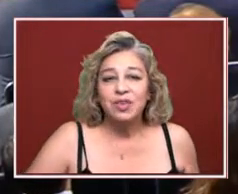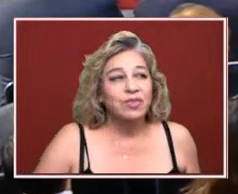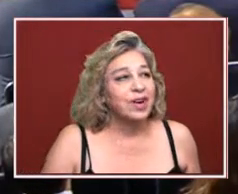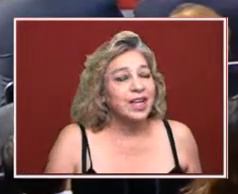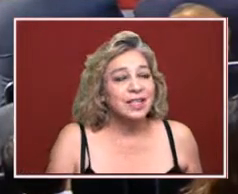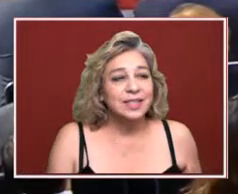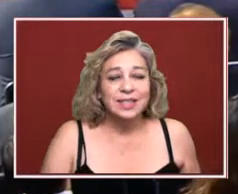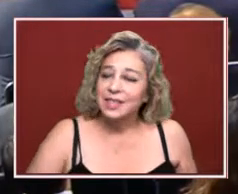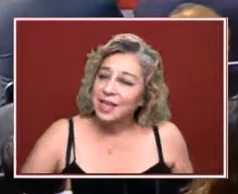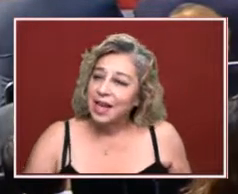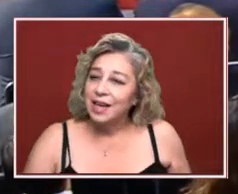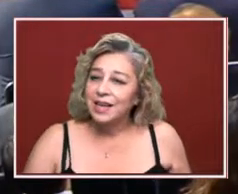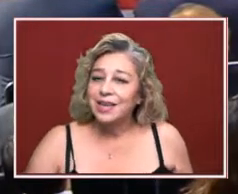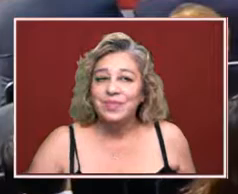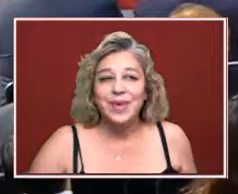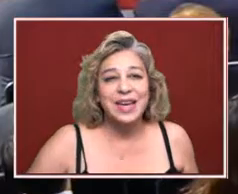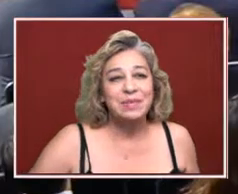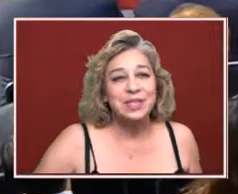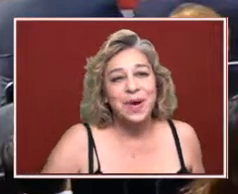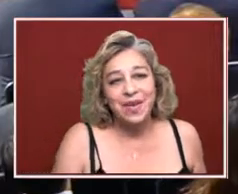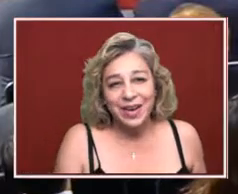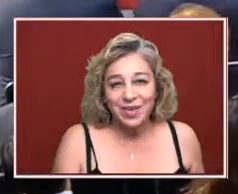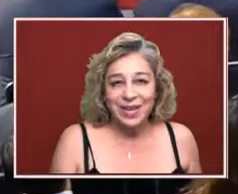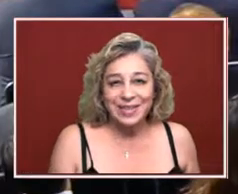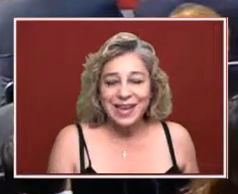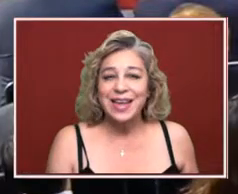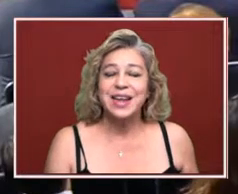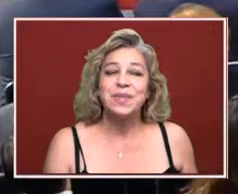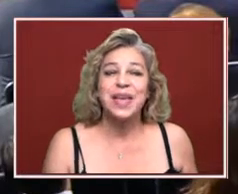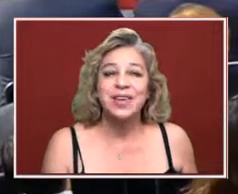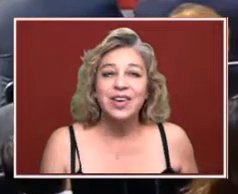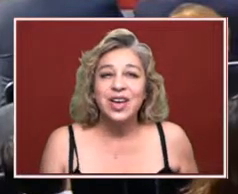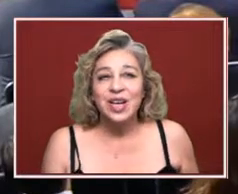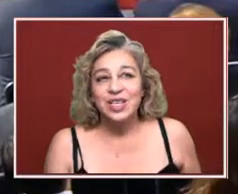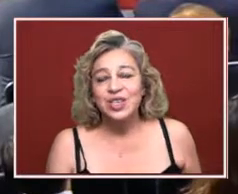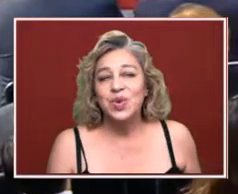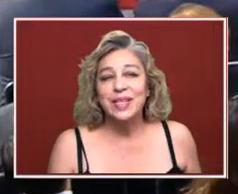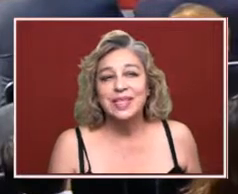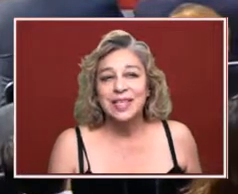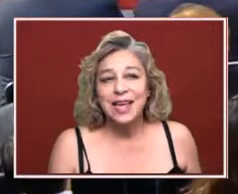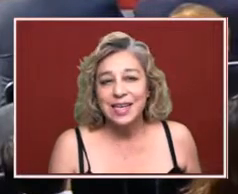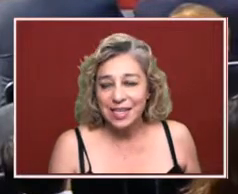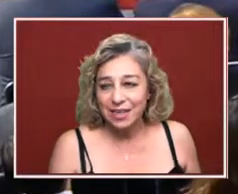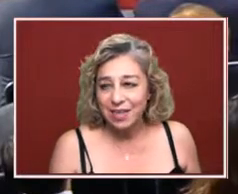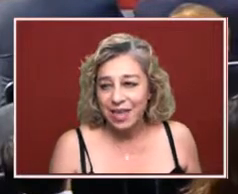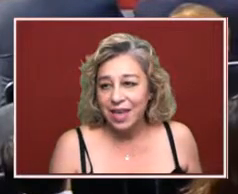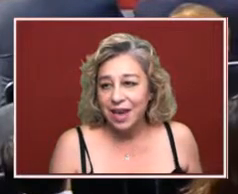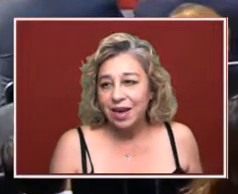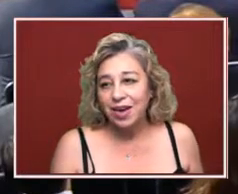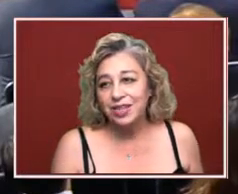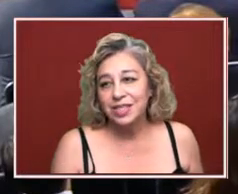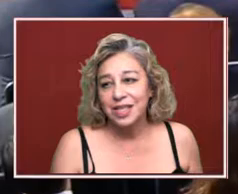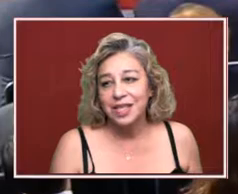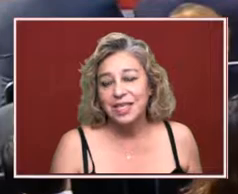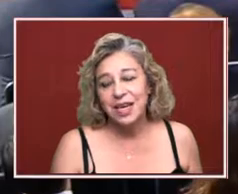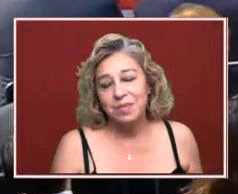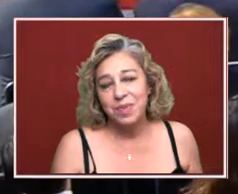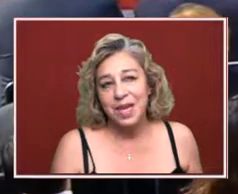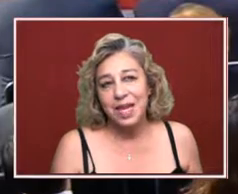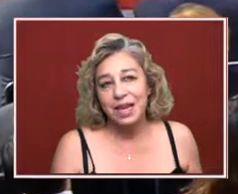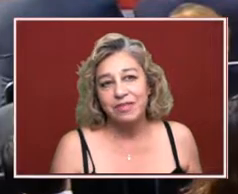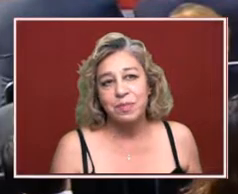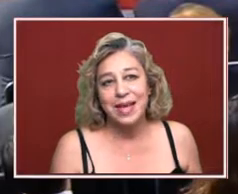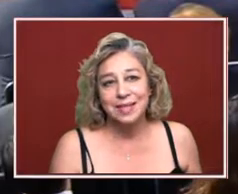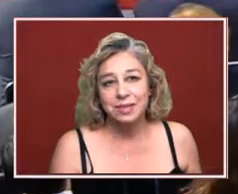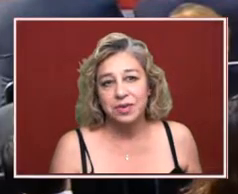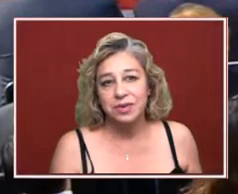Well, hello, friends. My name is Mara Carranza, and I'm here to translate the consulate